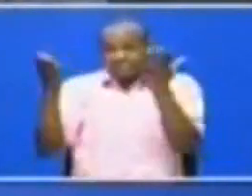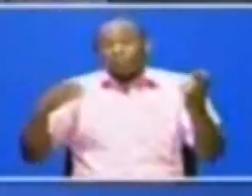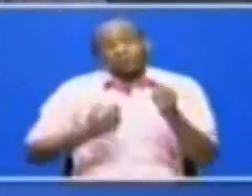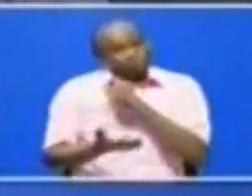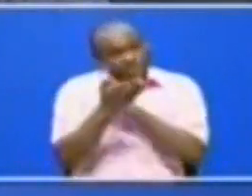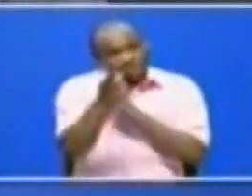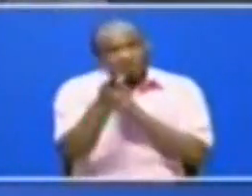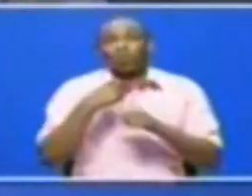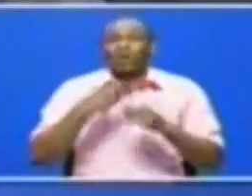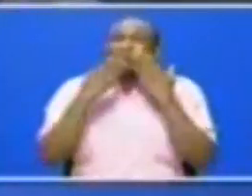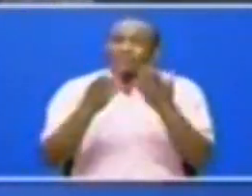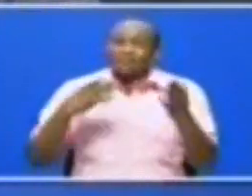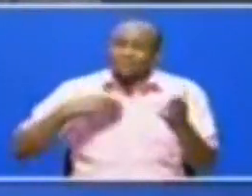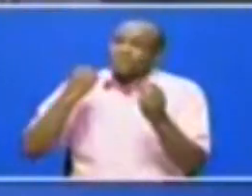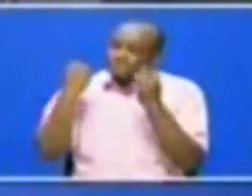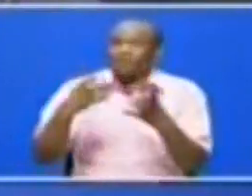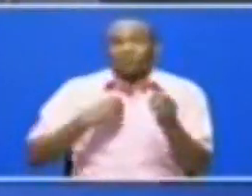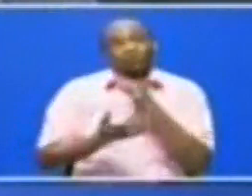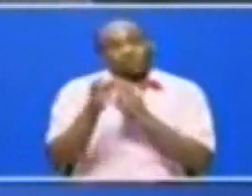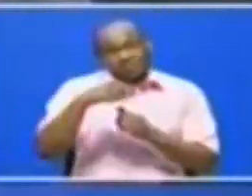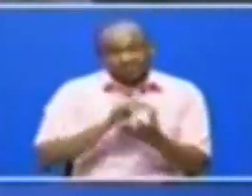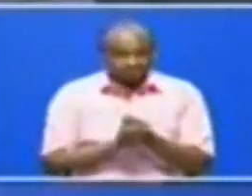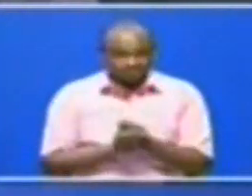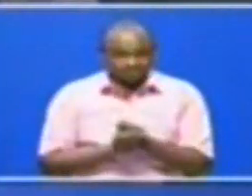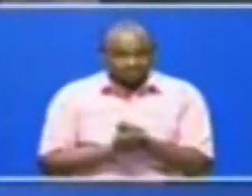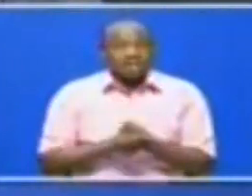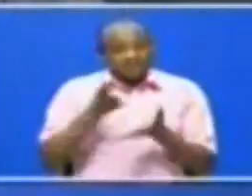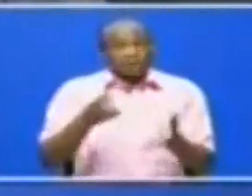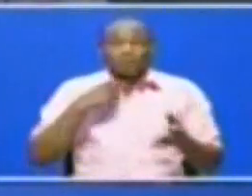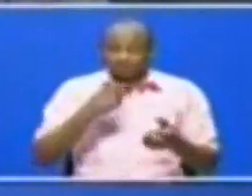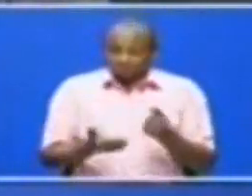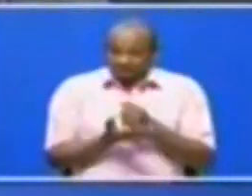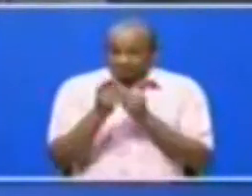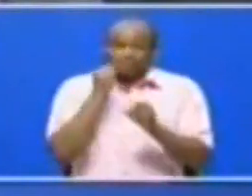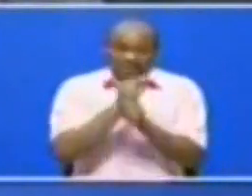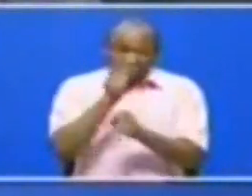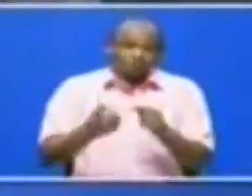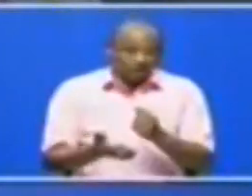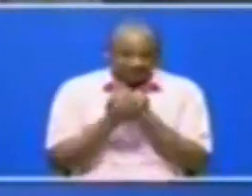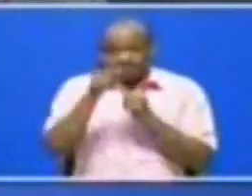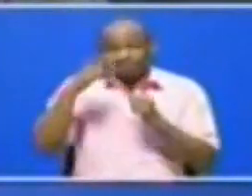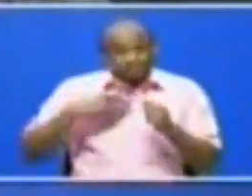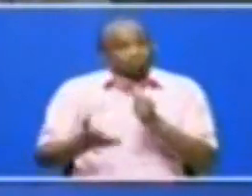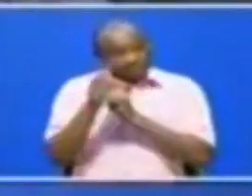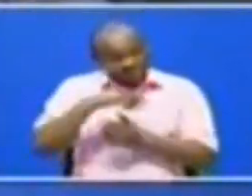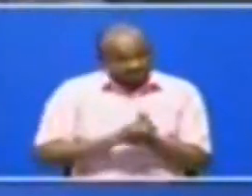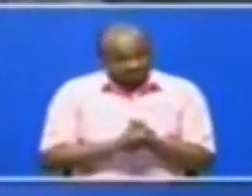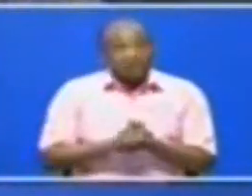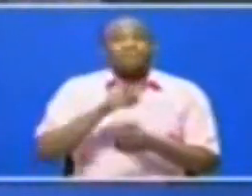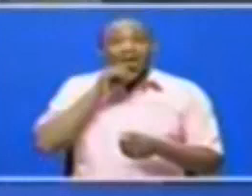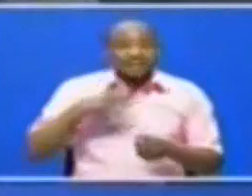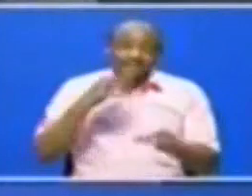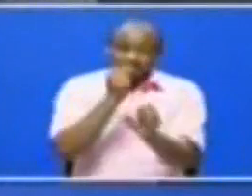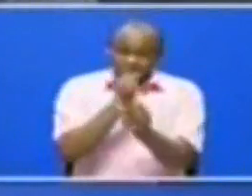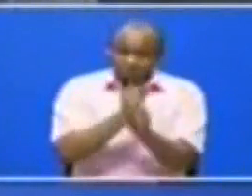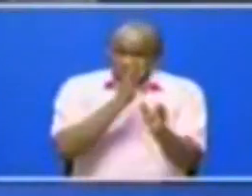and wants to thank all those who have been reaching out to us. In order to facilitate well-wishers to assist, the Parents Association